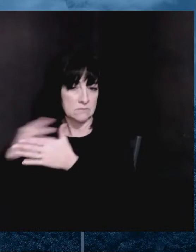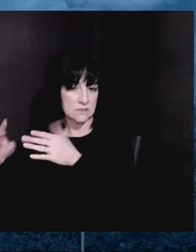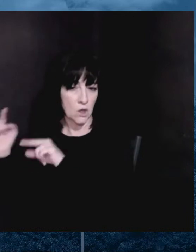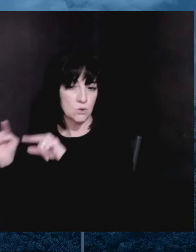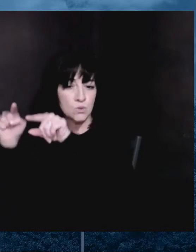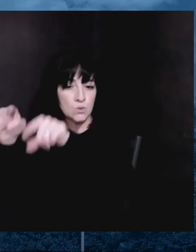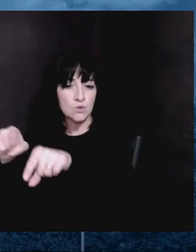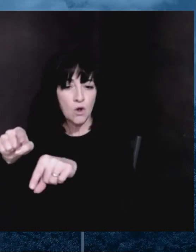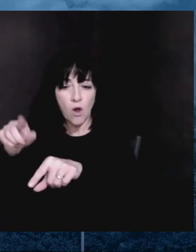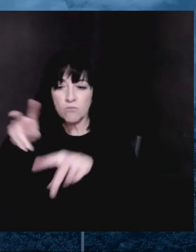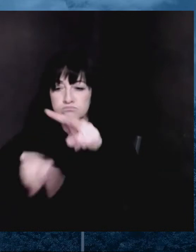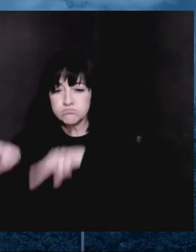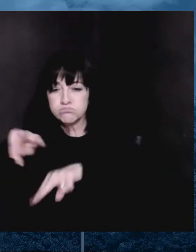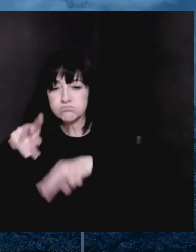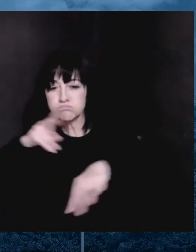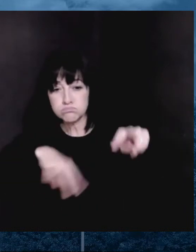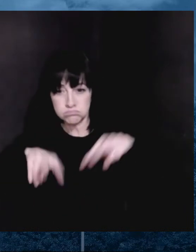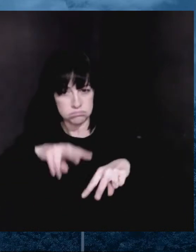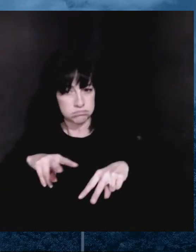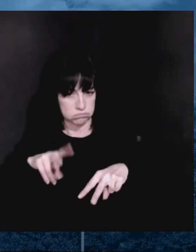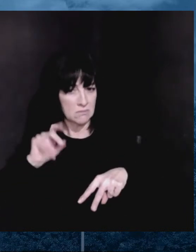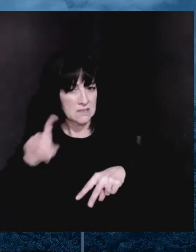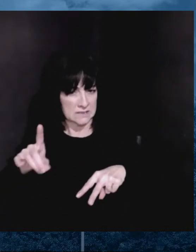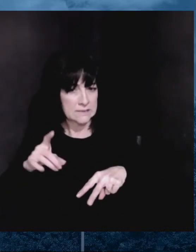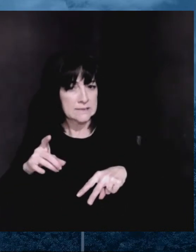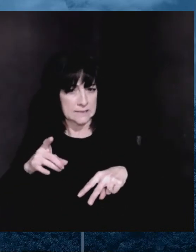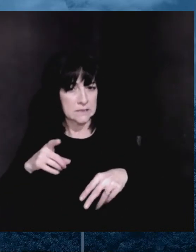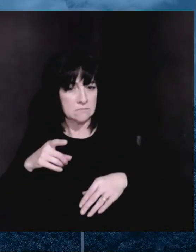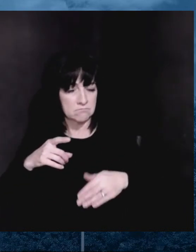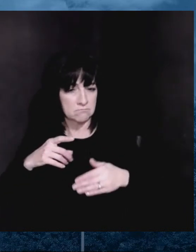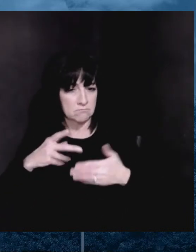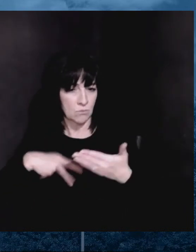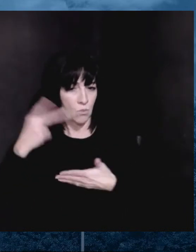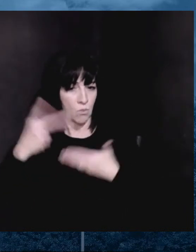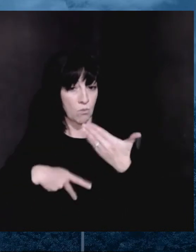that happened relatively quickly once the program was